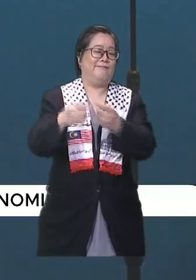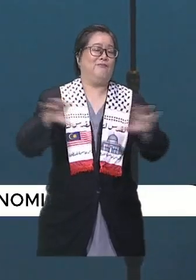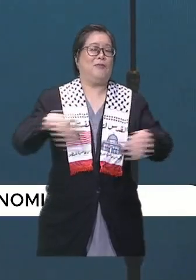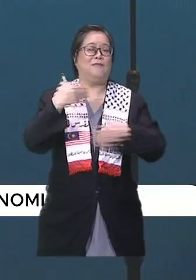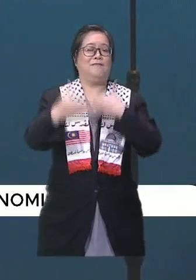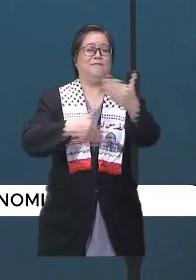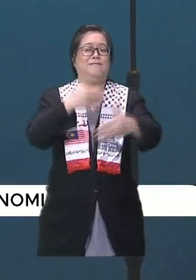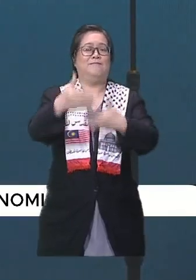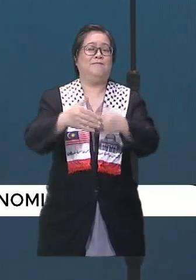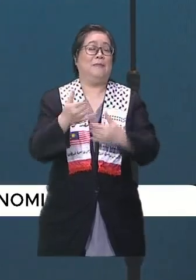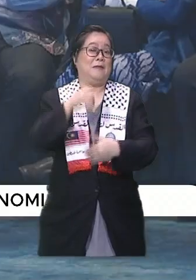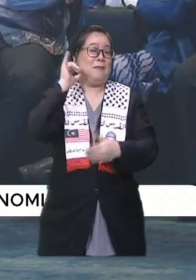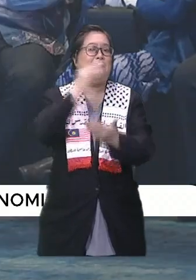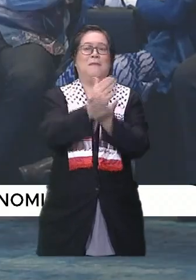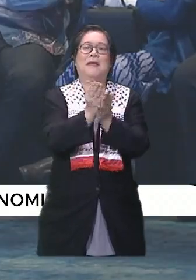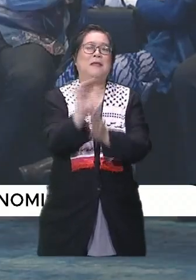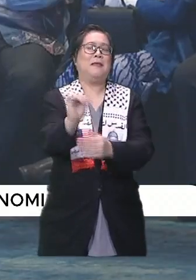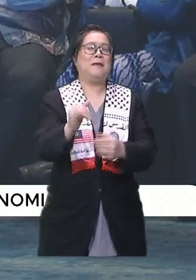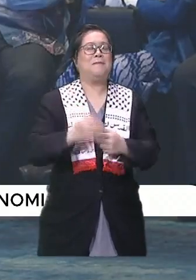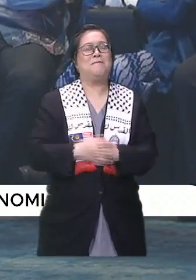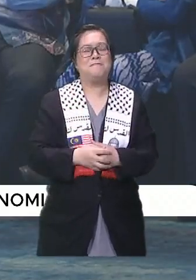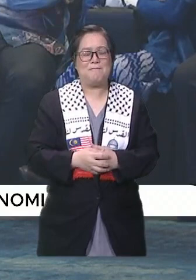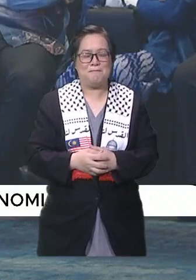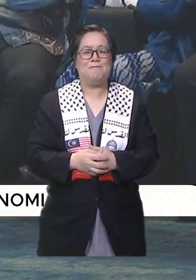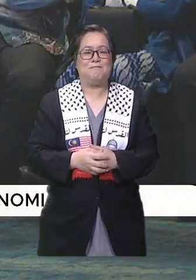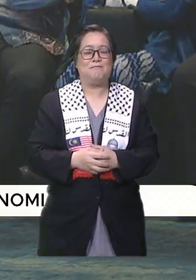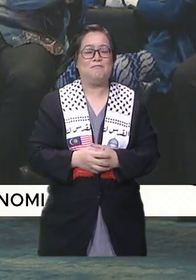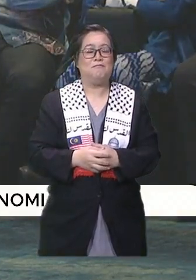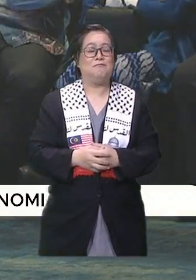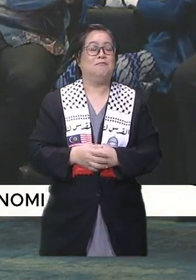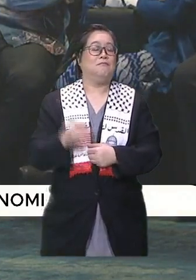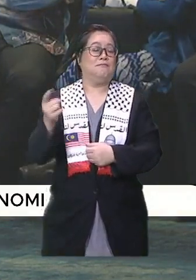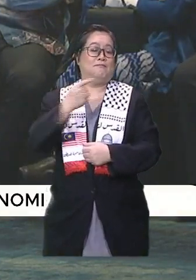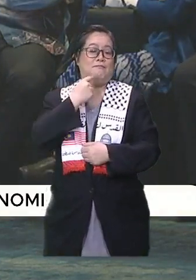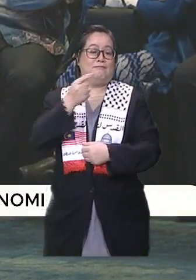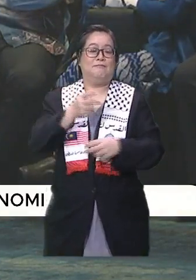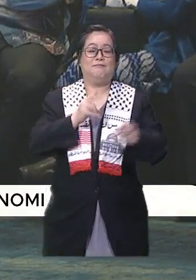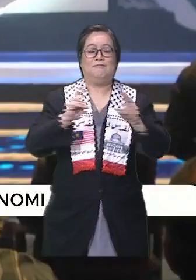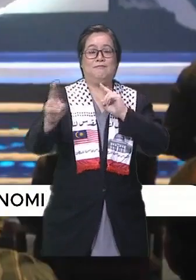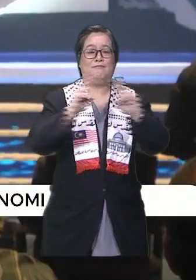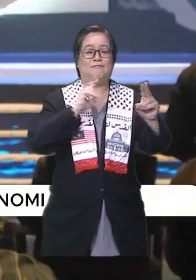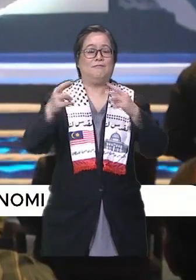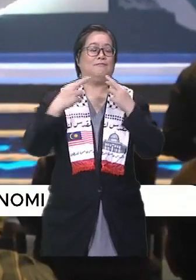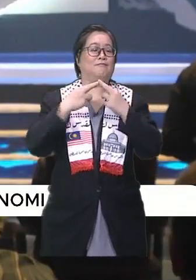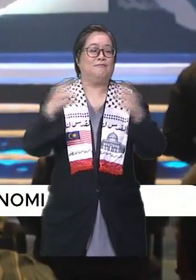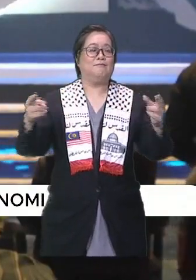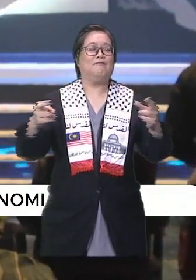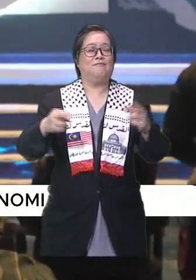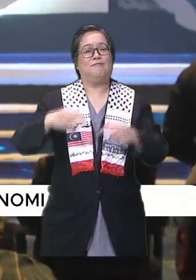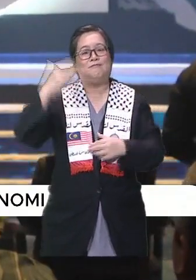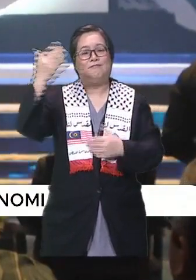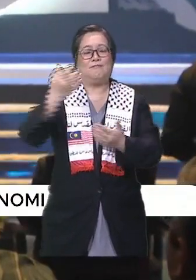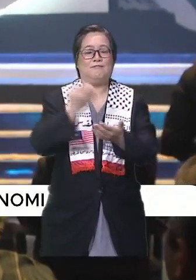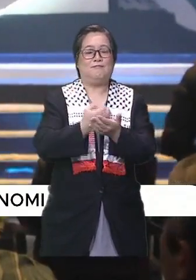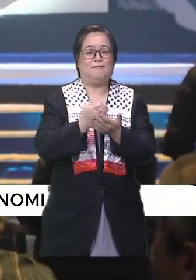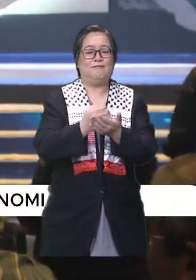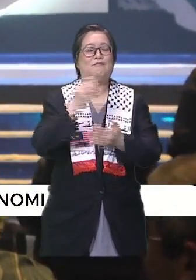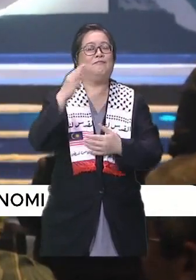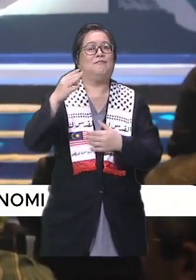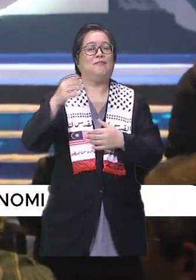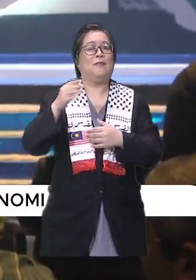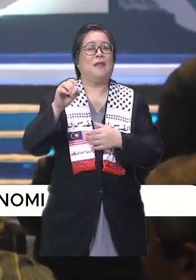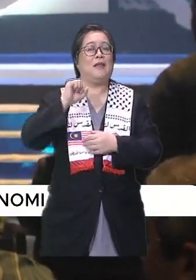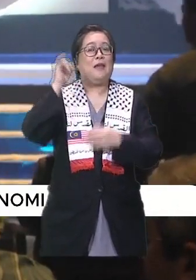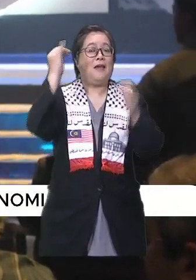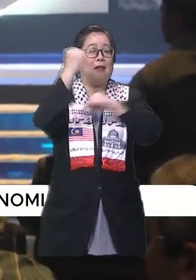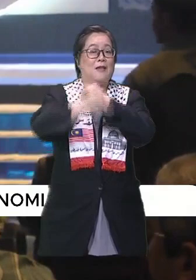reflected yesterday's budget. Dato' Seri Anwar Ibrahim berucap ketika merasmikan Persidangan Ekonomi Biru Antarabangsa